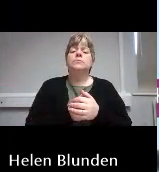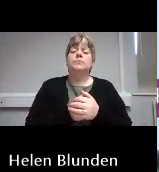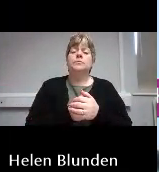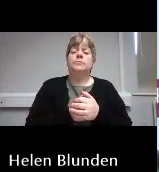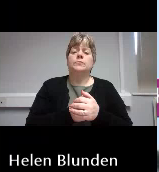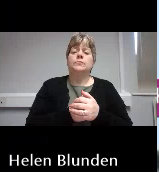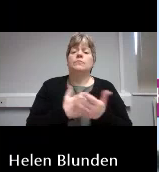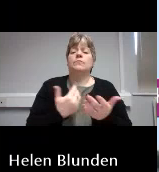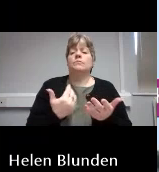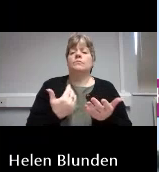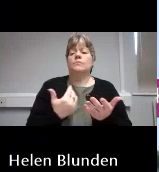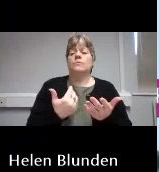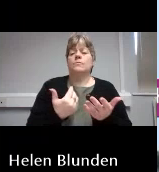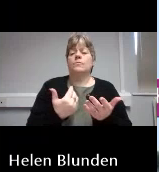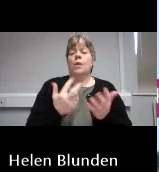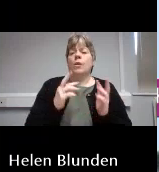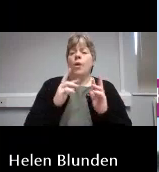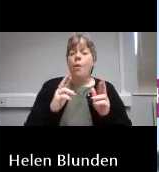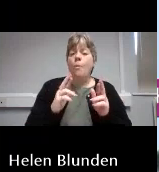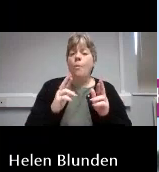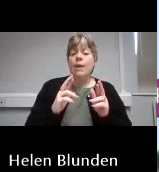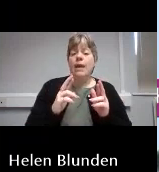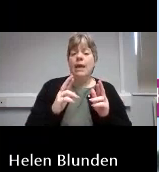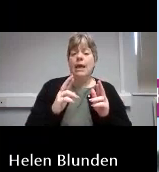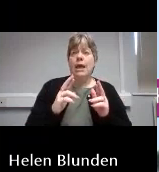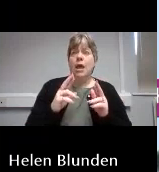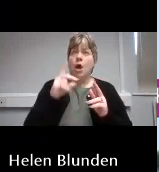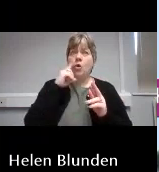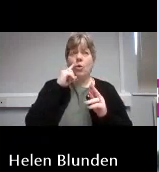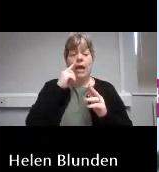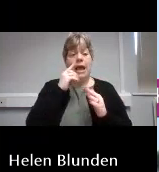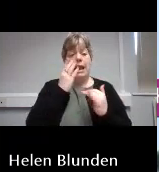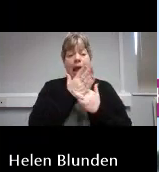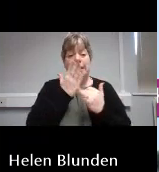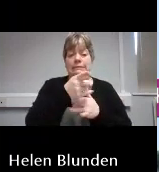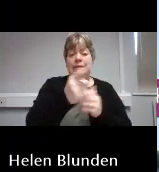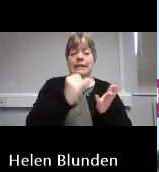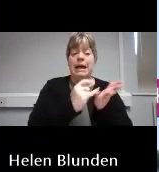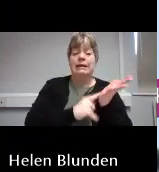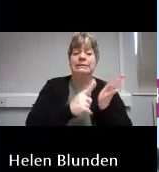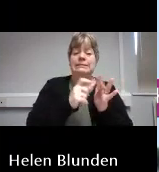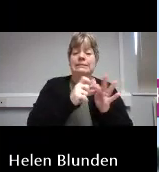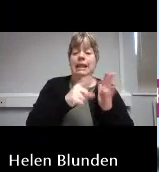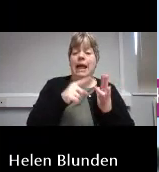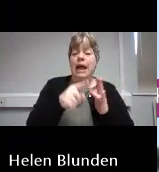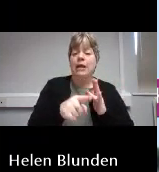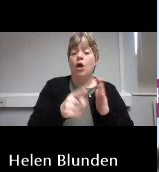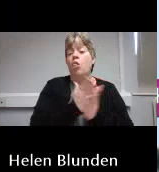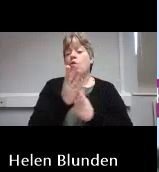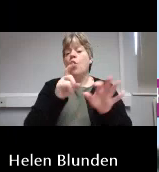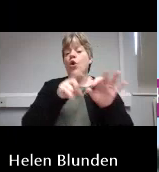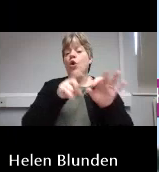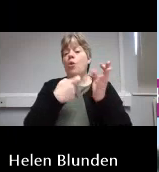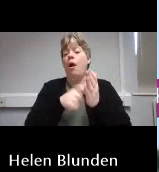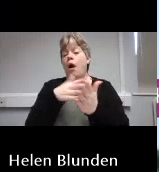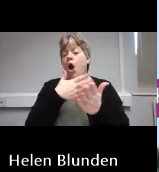and you can hopefully access the Slido either via that QR code or